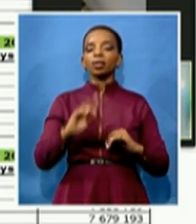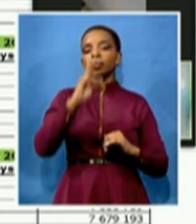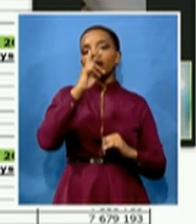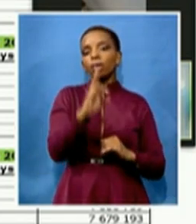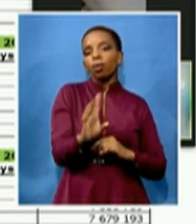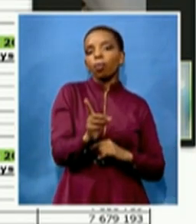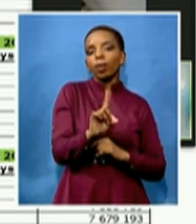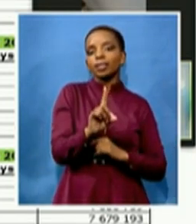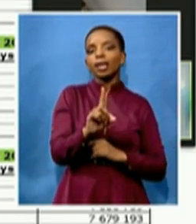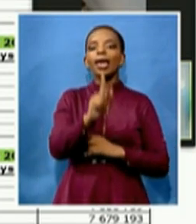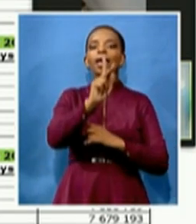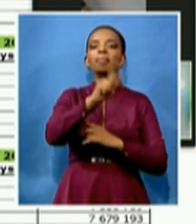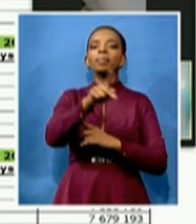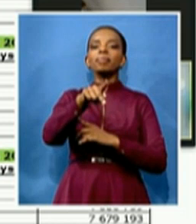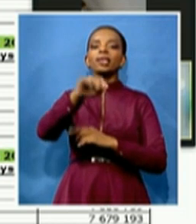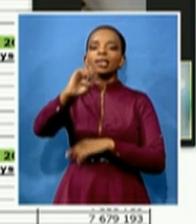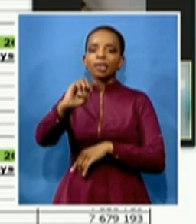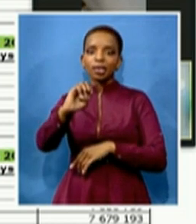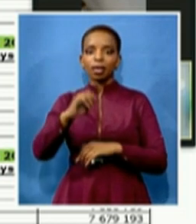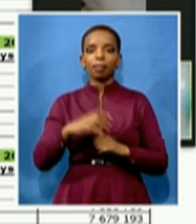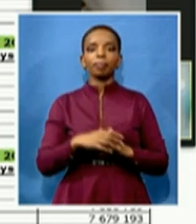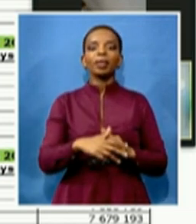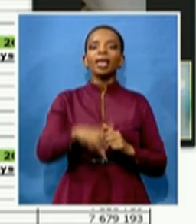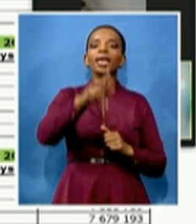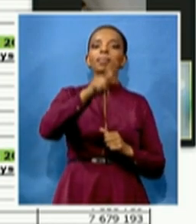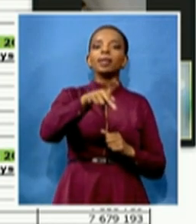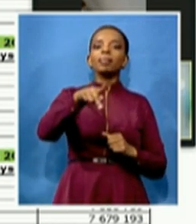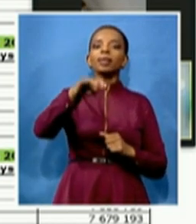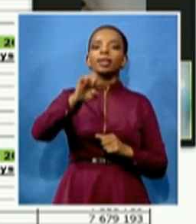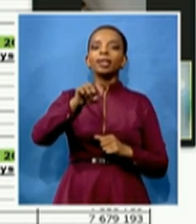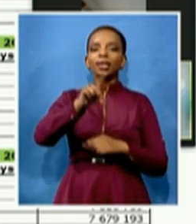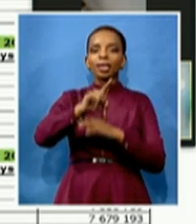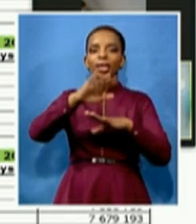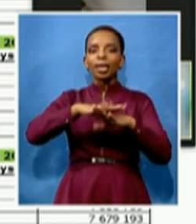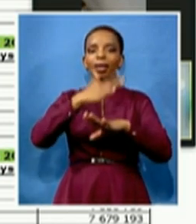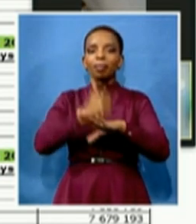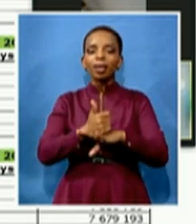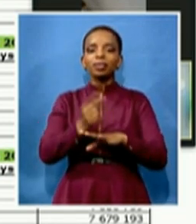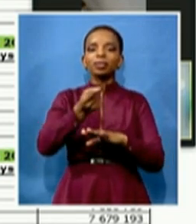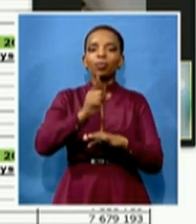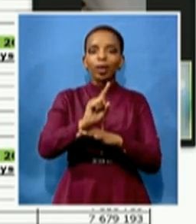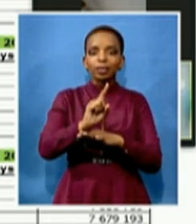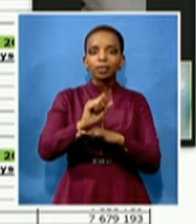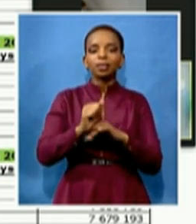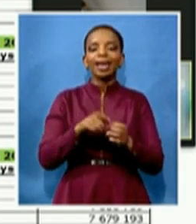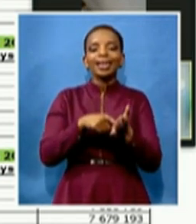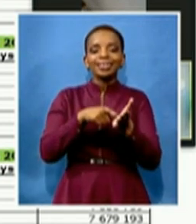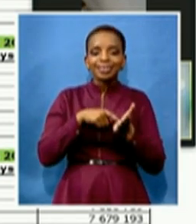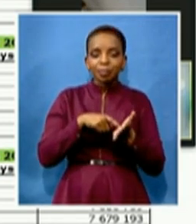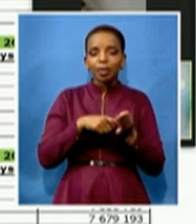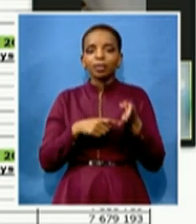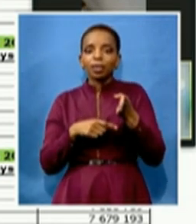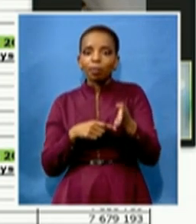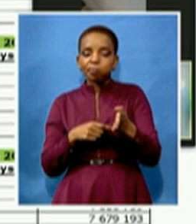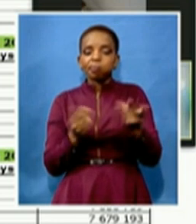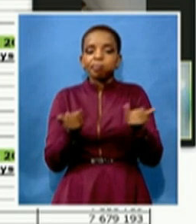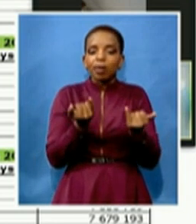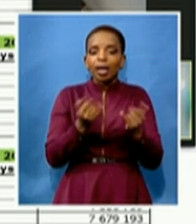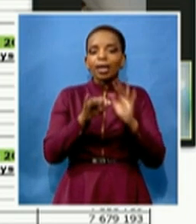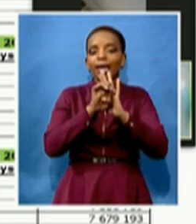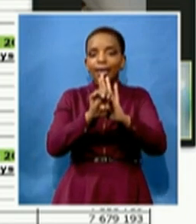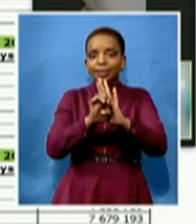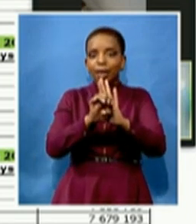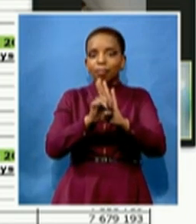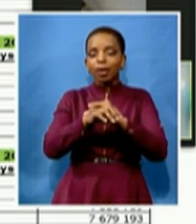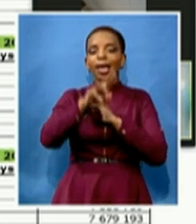based on the demand factors as per the table, showing, for example, number of N95 masks. And the way in which one